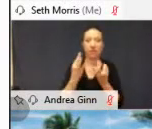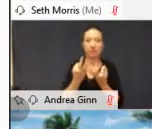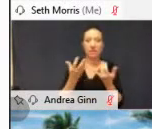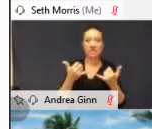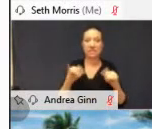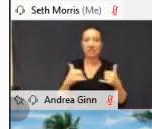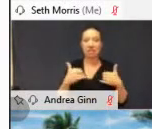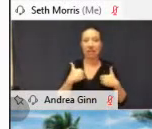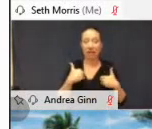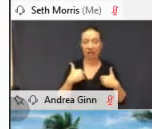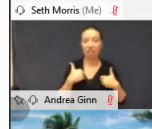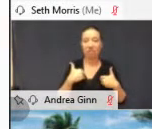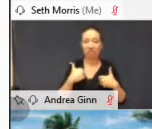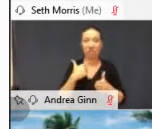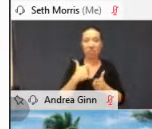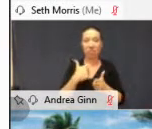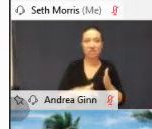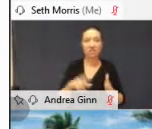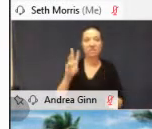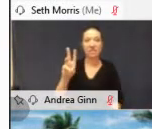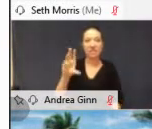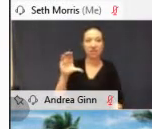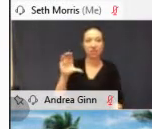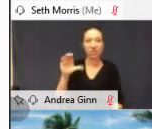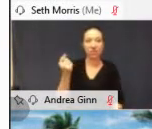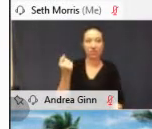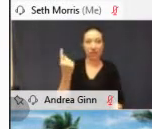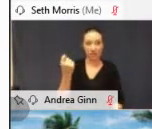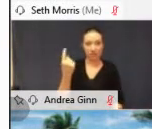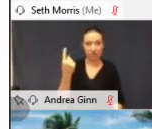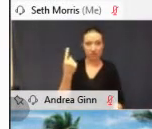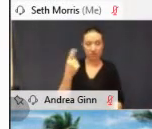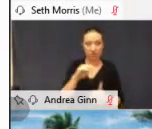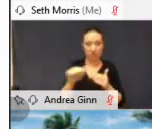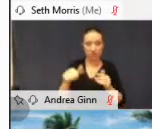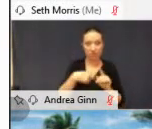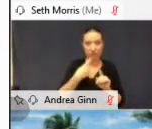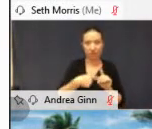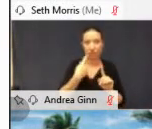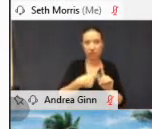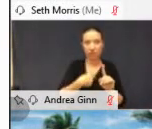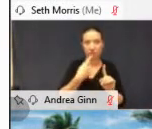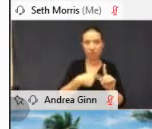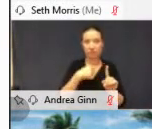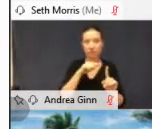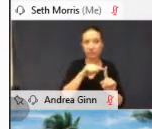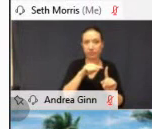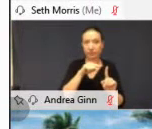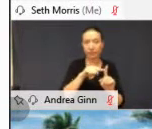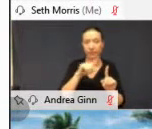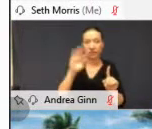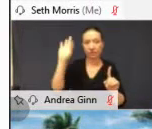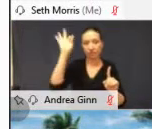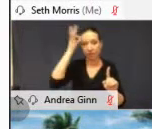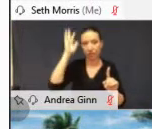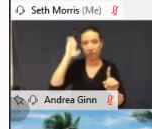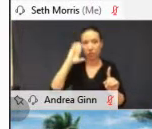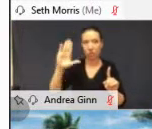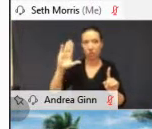total $611 per month premium. The federal government would still pay a tax credit of